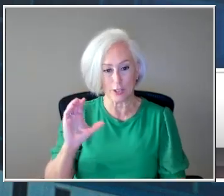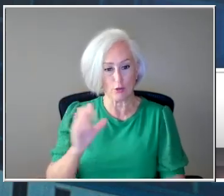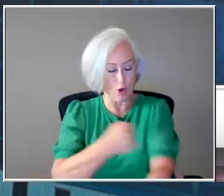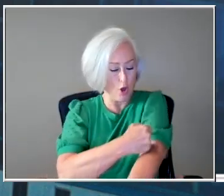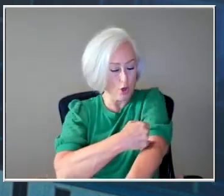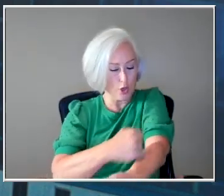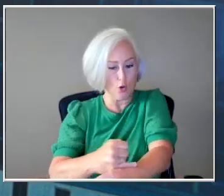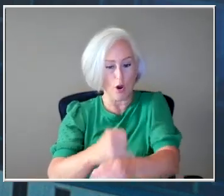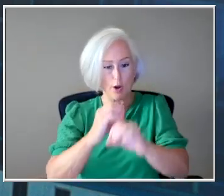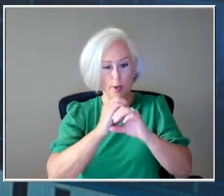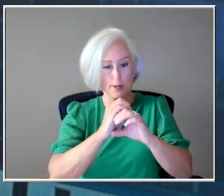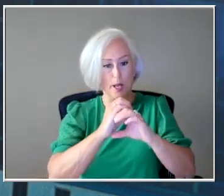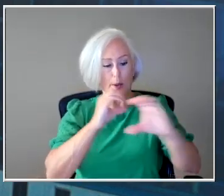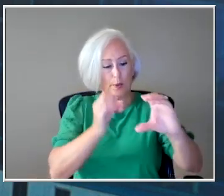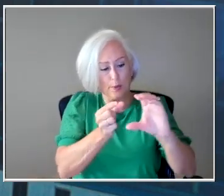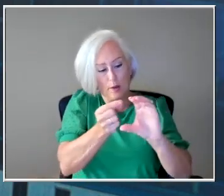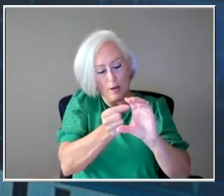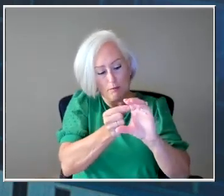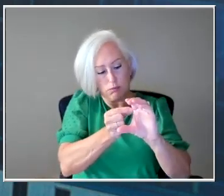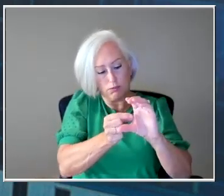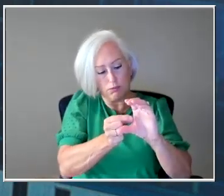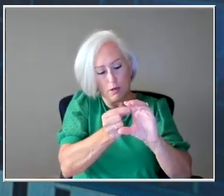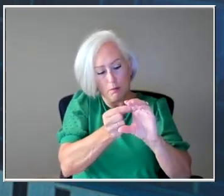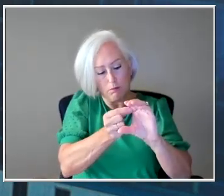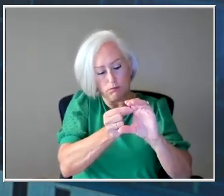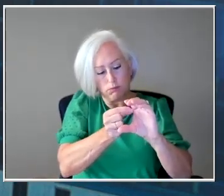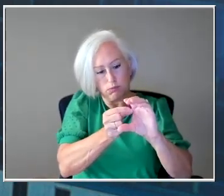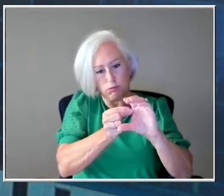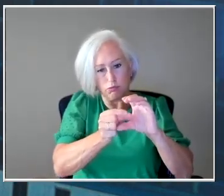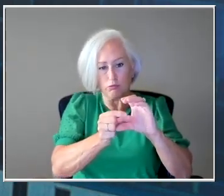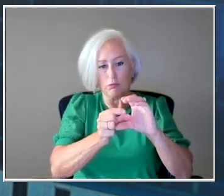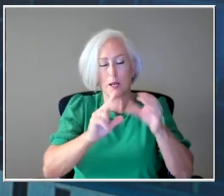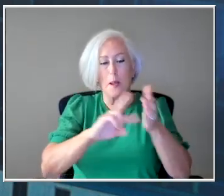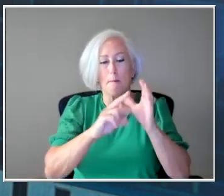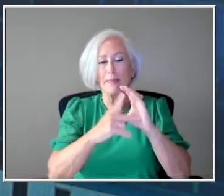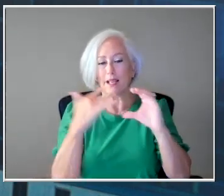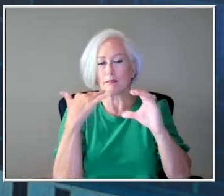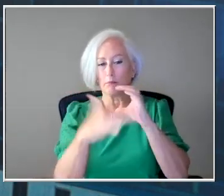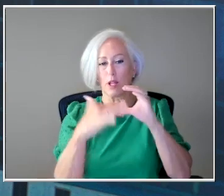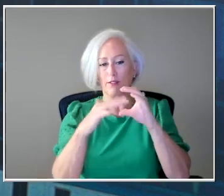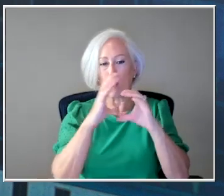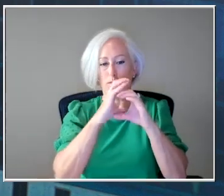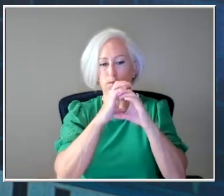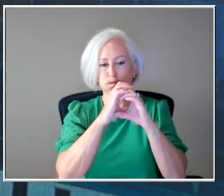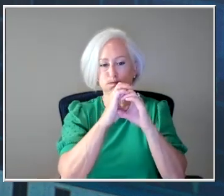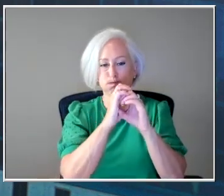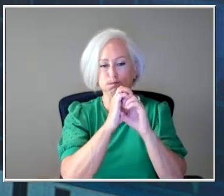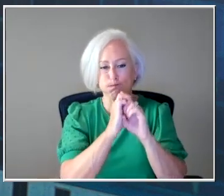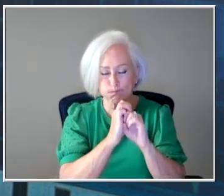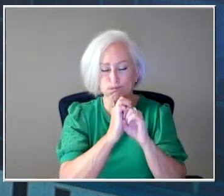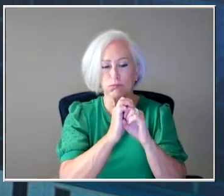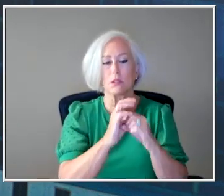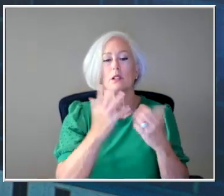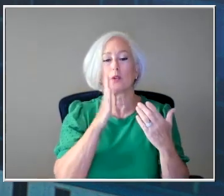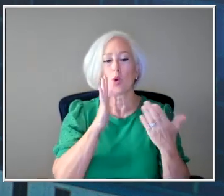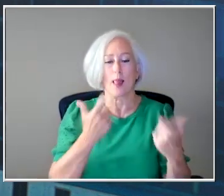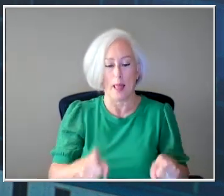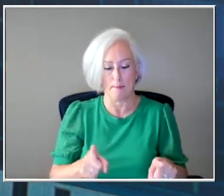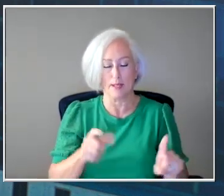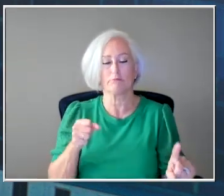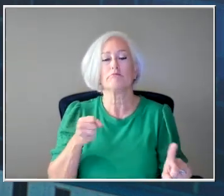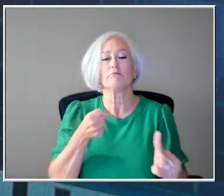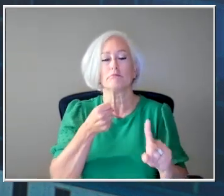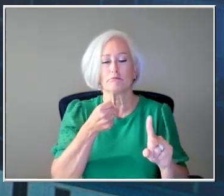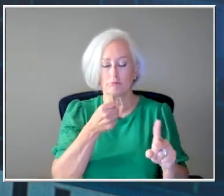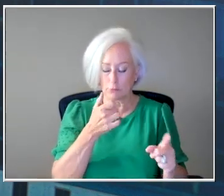can progress into symptomatic heart attack, stroke, and so forth. So it's kind of, I look at like